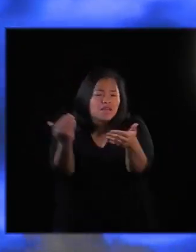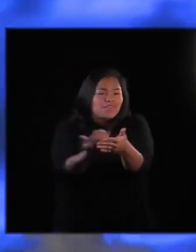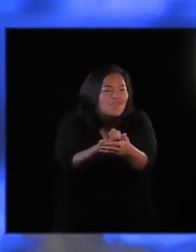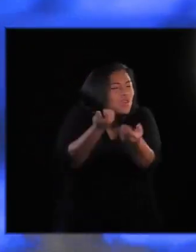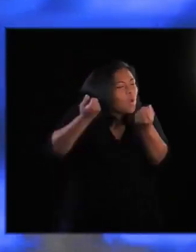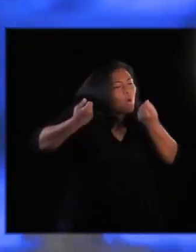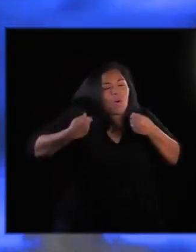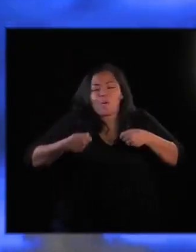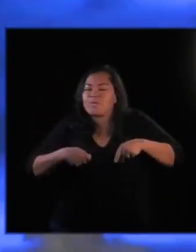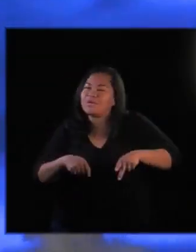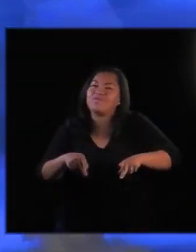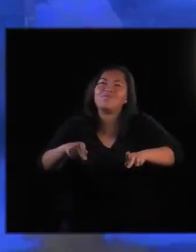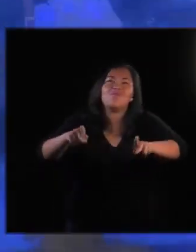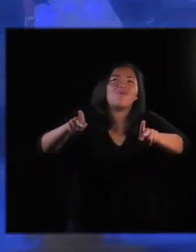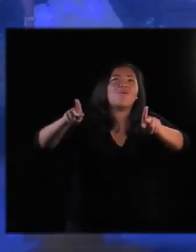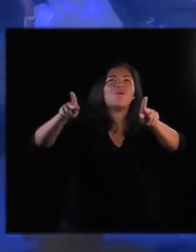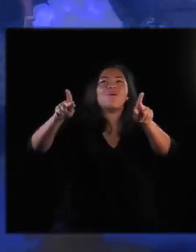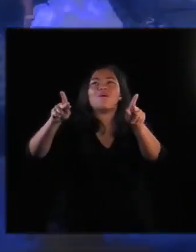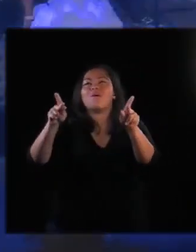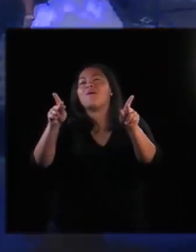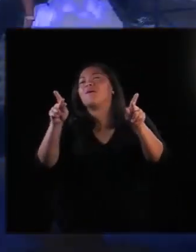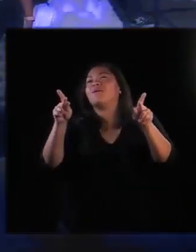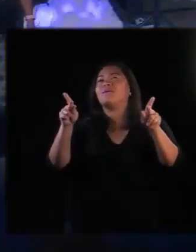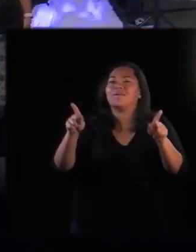presence is an open door.